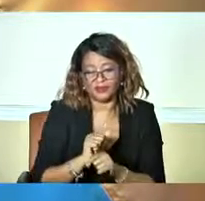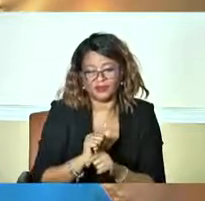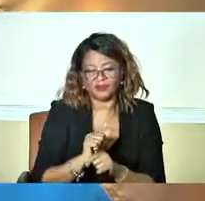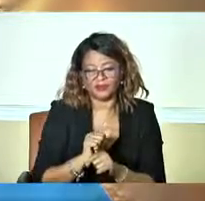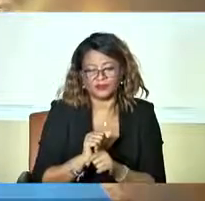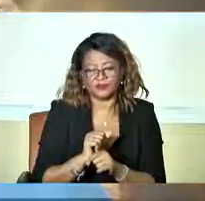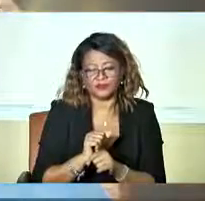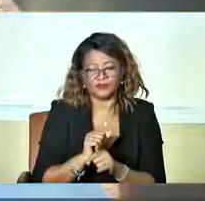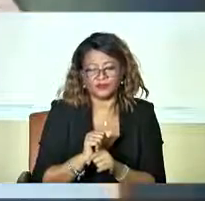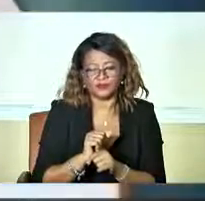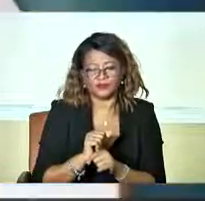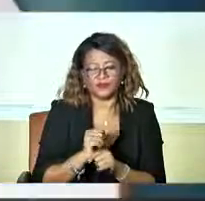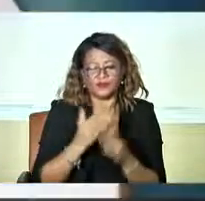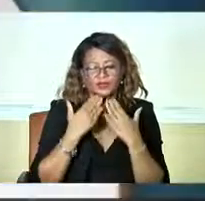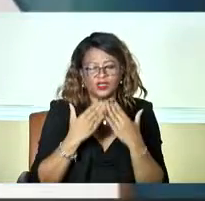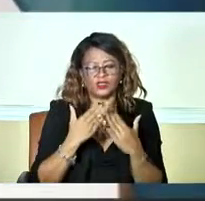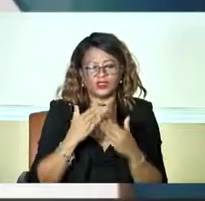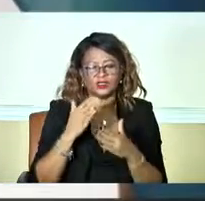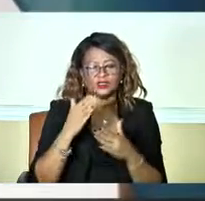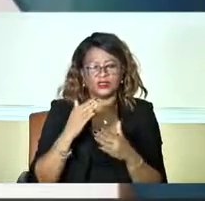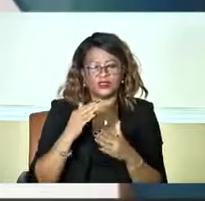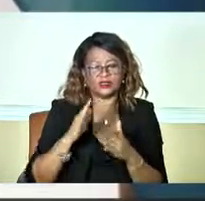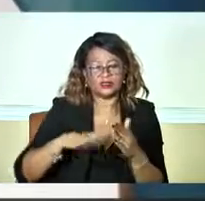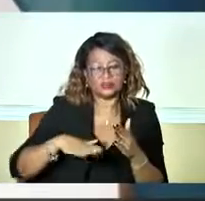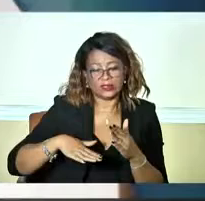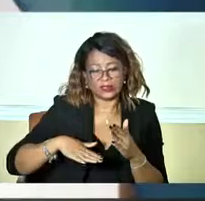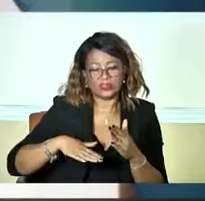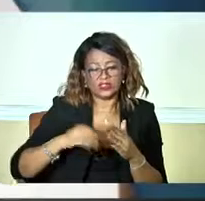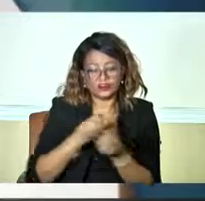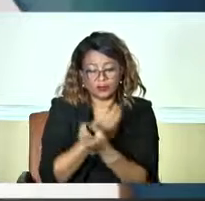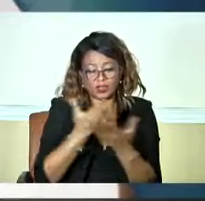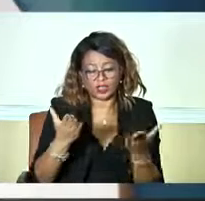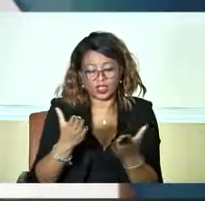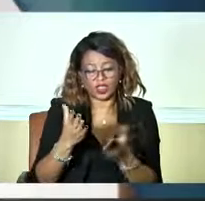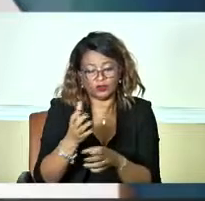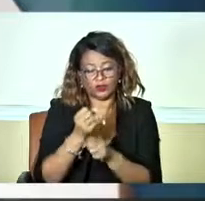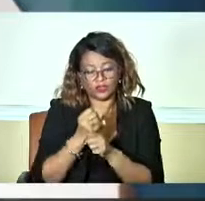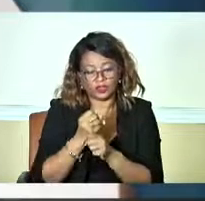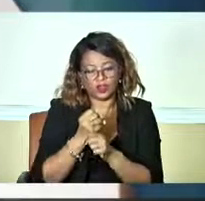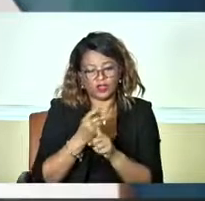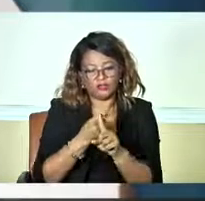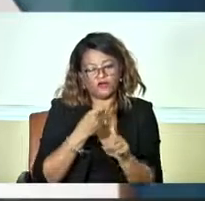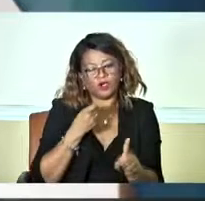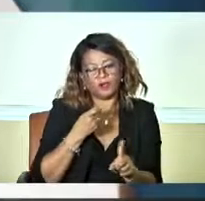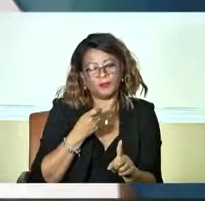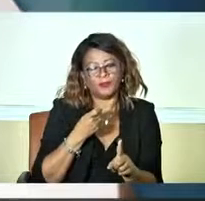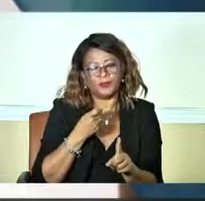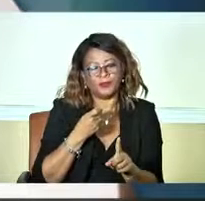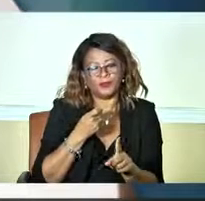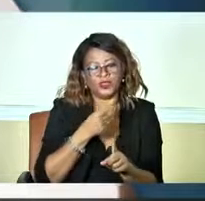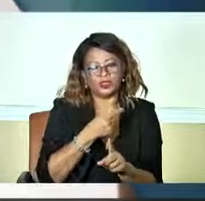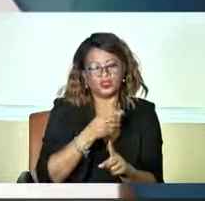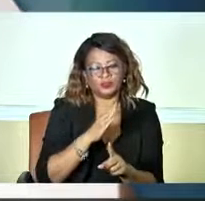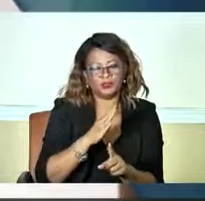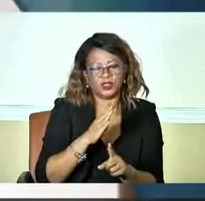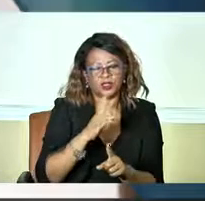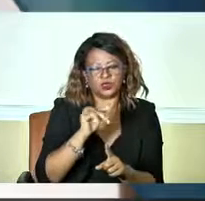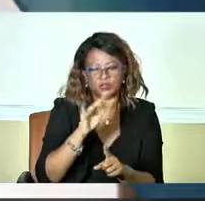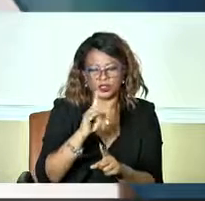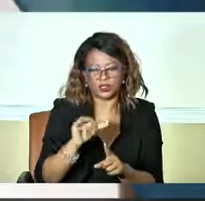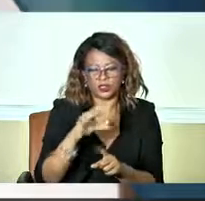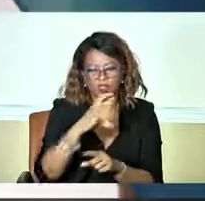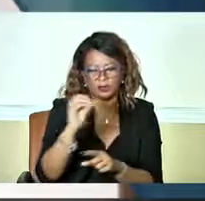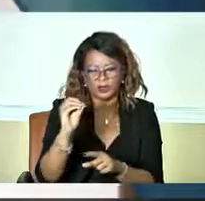Thank you very much, Ms. Simonet. The latest information that I've received from the GB Utility Company is that